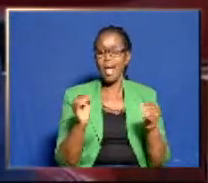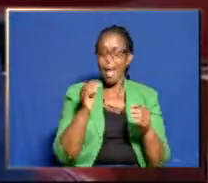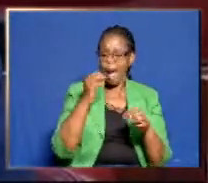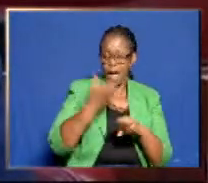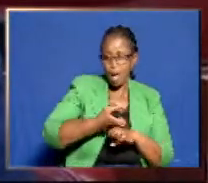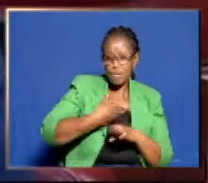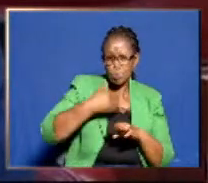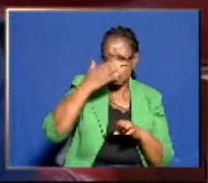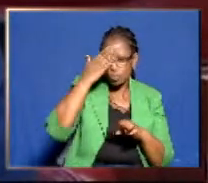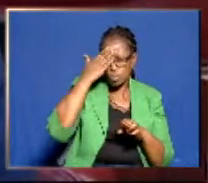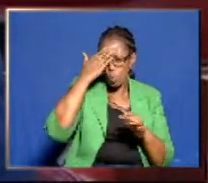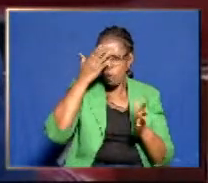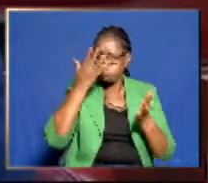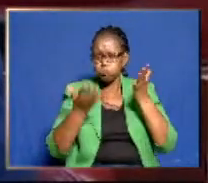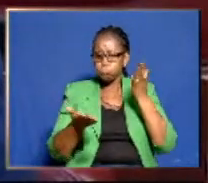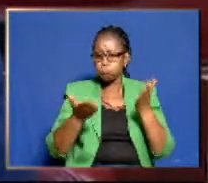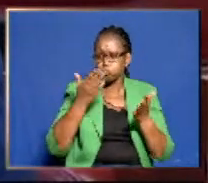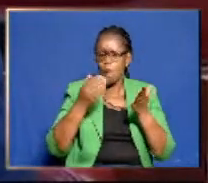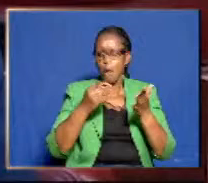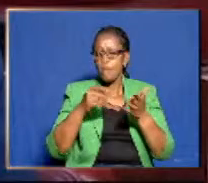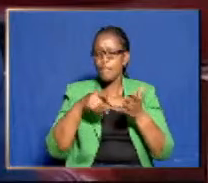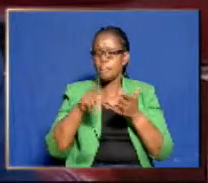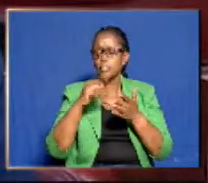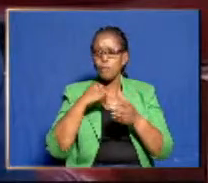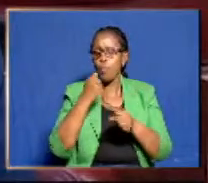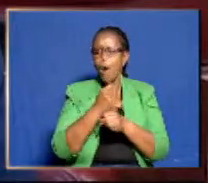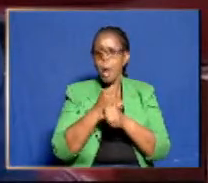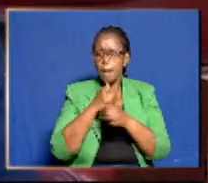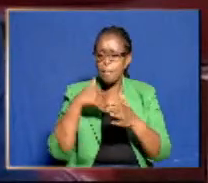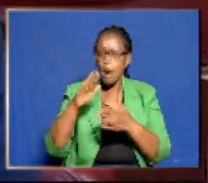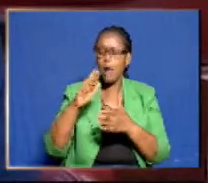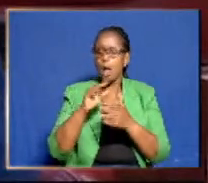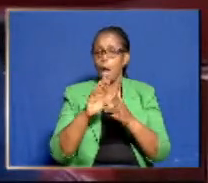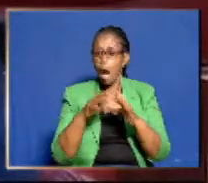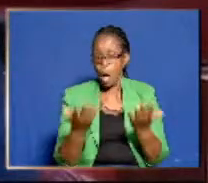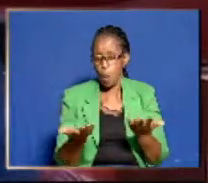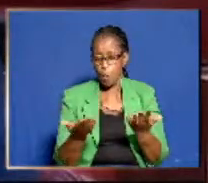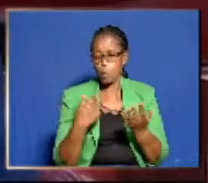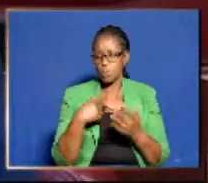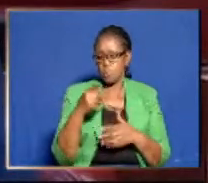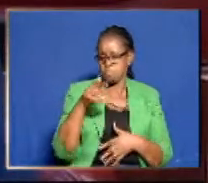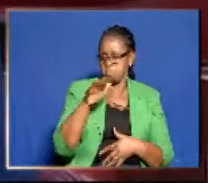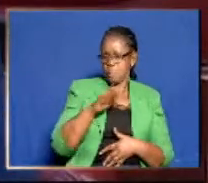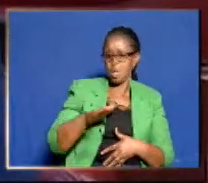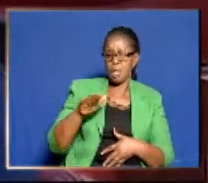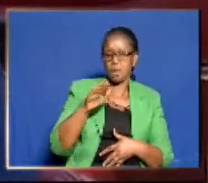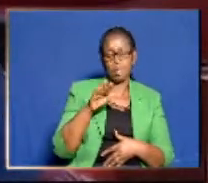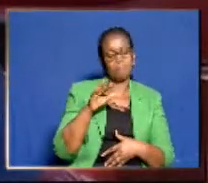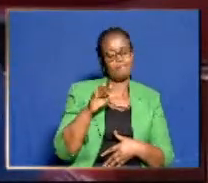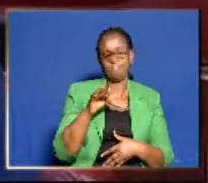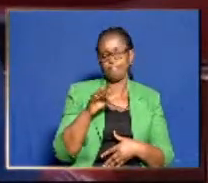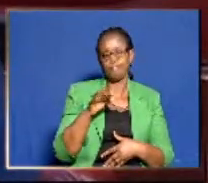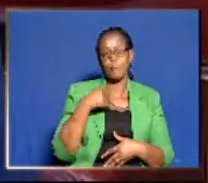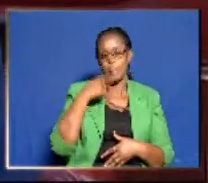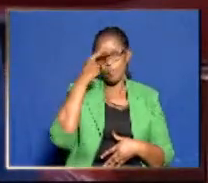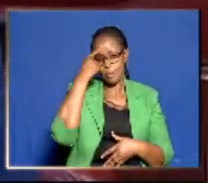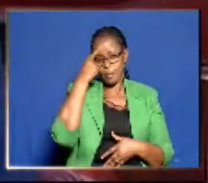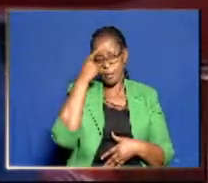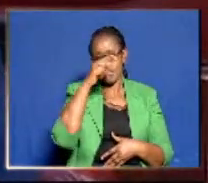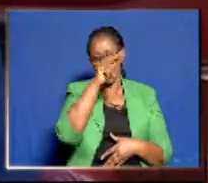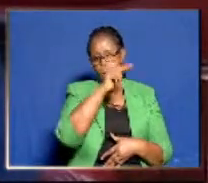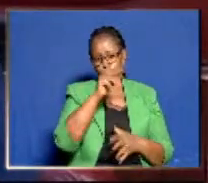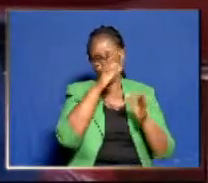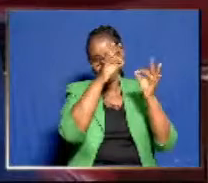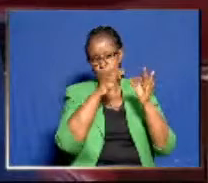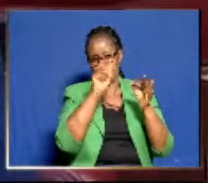and semi-autonomous government agencies. So it's an aspect that I think National Treasury should look into